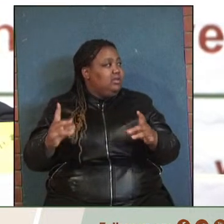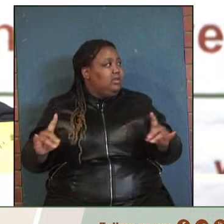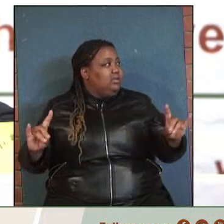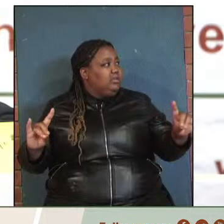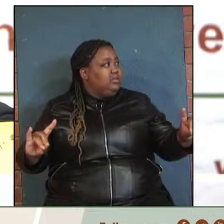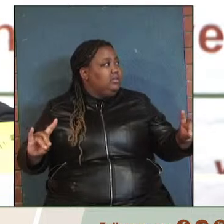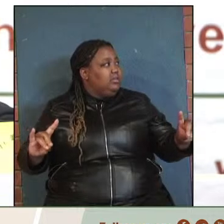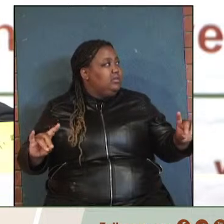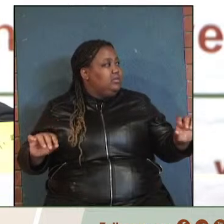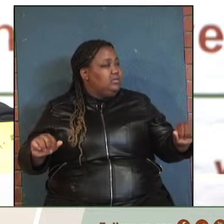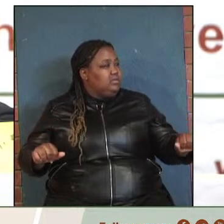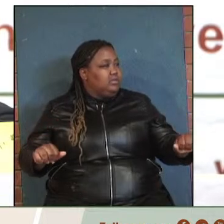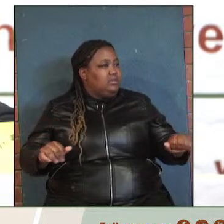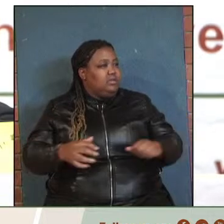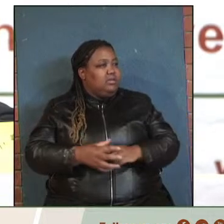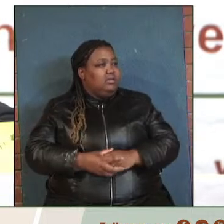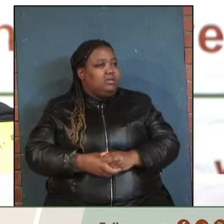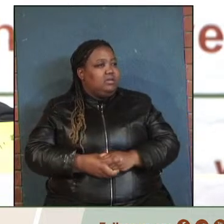Chairperson.